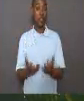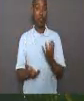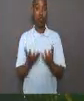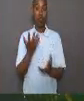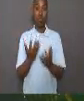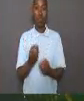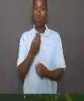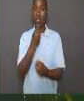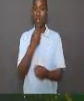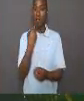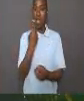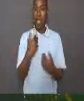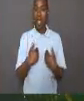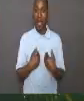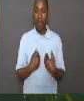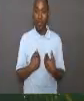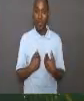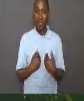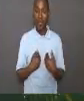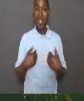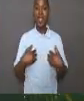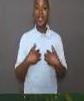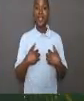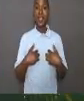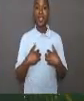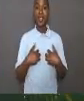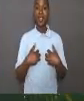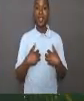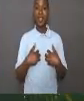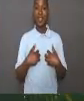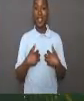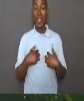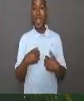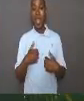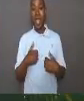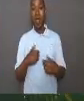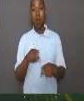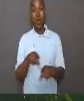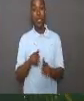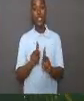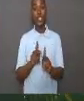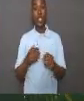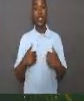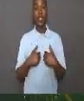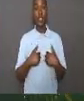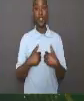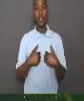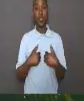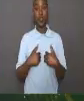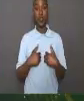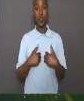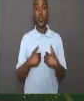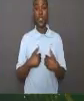Ensuring animals, both pets and farm animals, are given